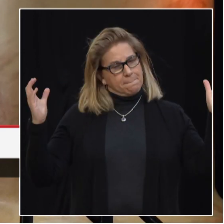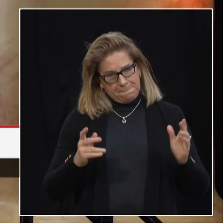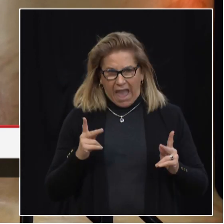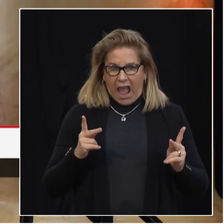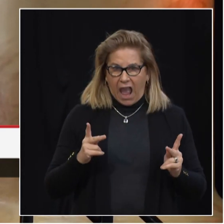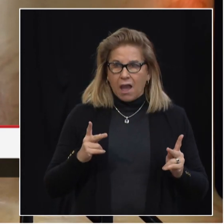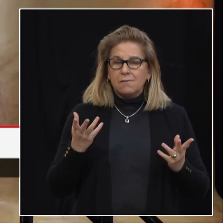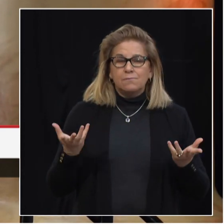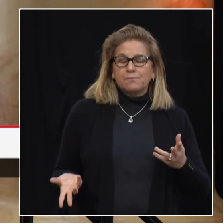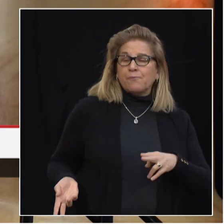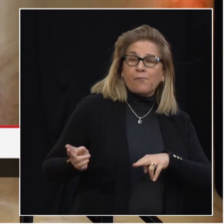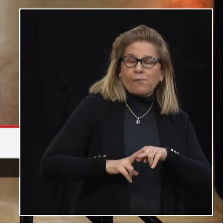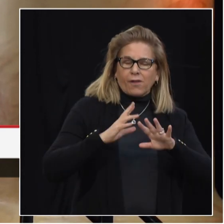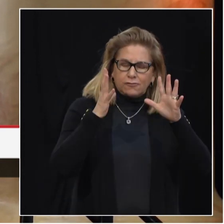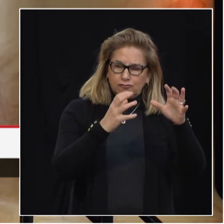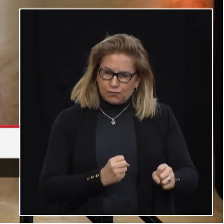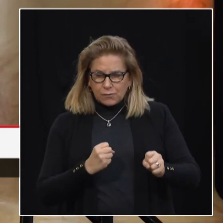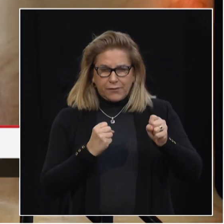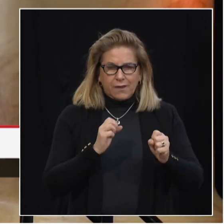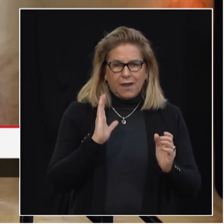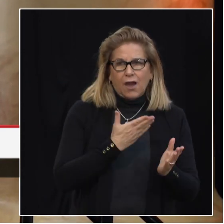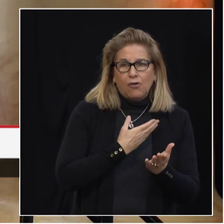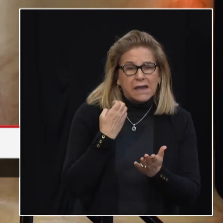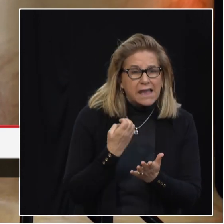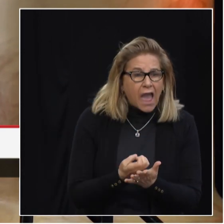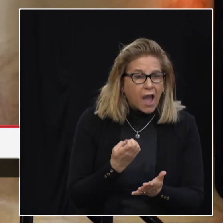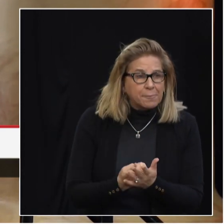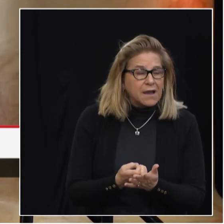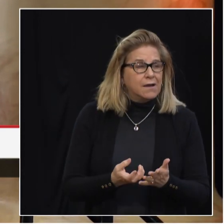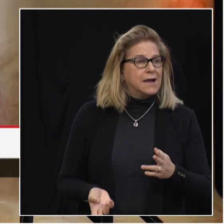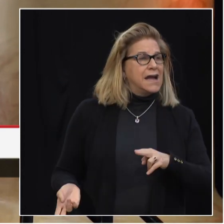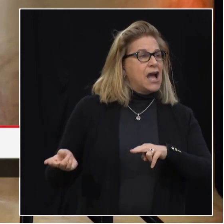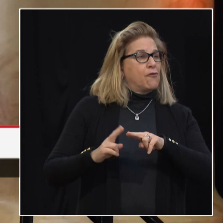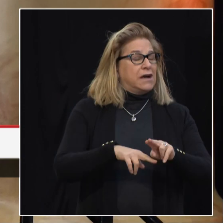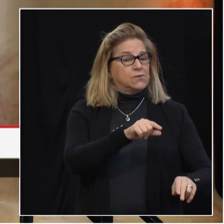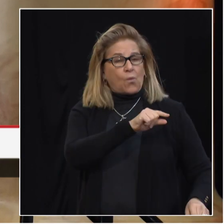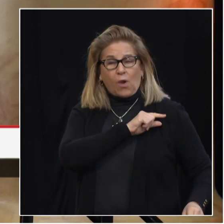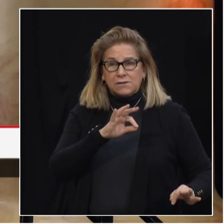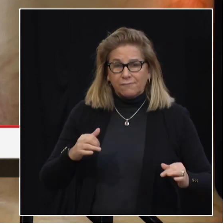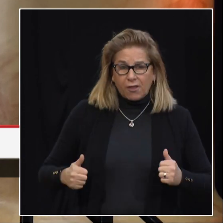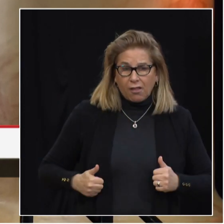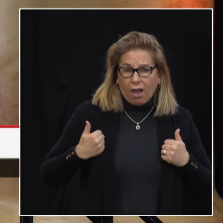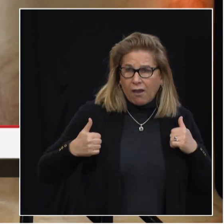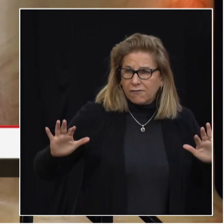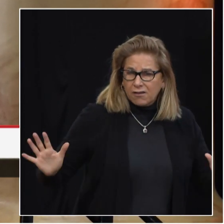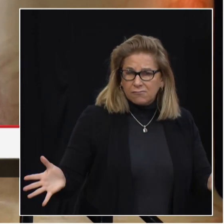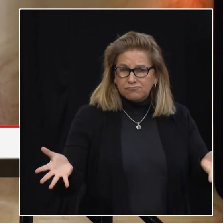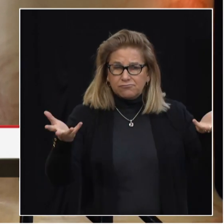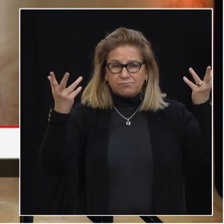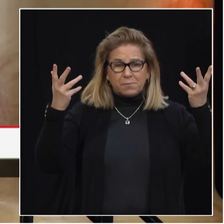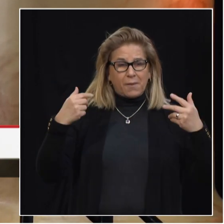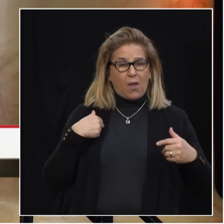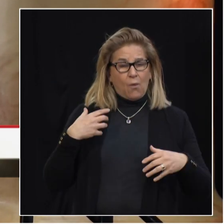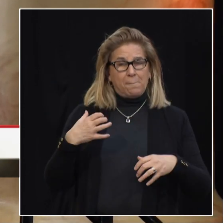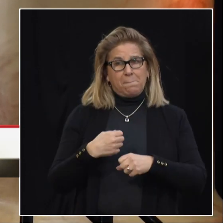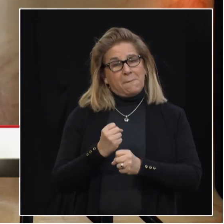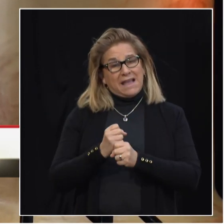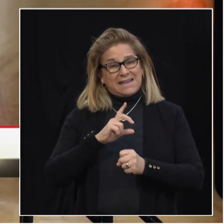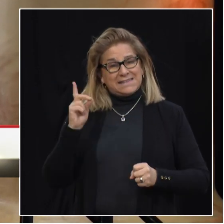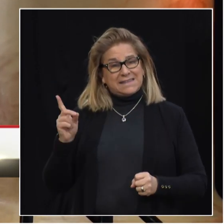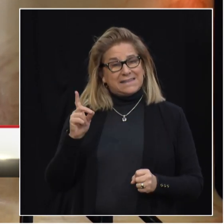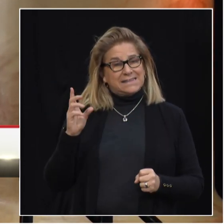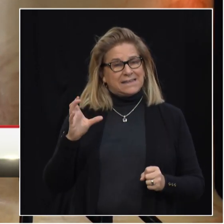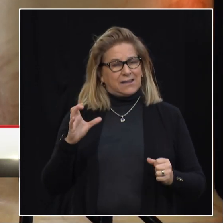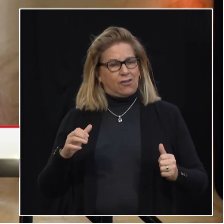our quality of life, and continue to make DC a thriving city and the best city in the